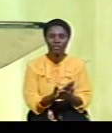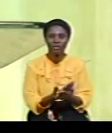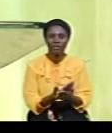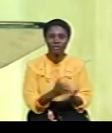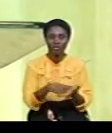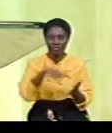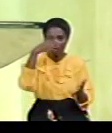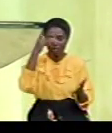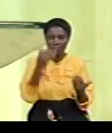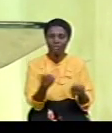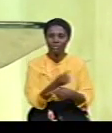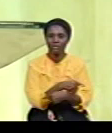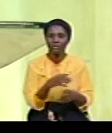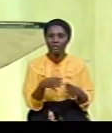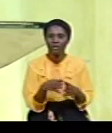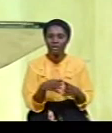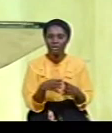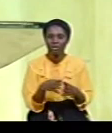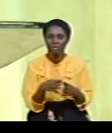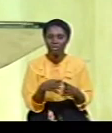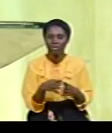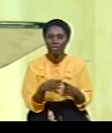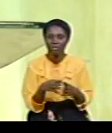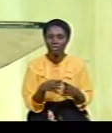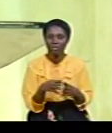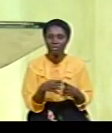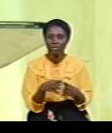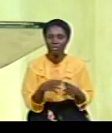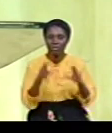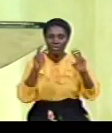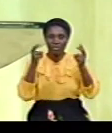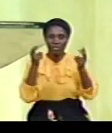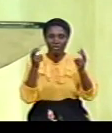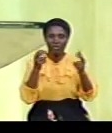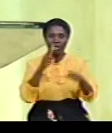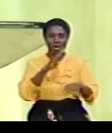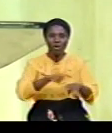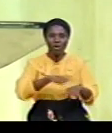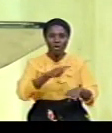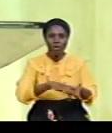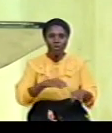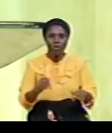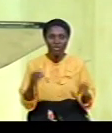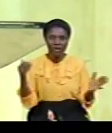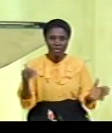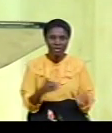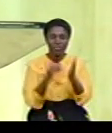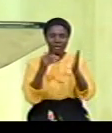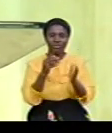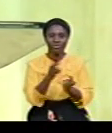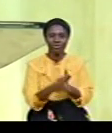number 892, titled Warning Against Worldliness and Pride. Can we say that, please?